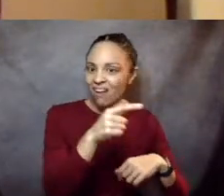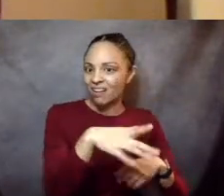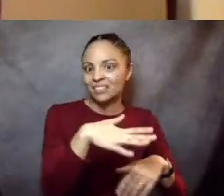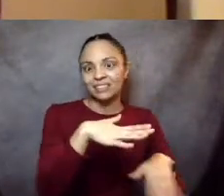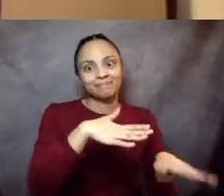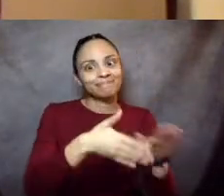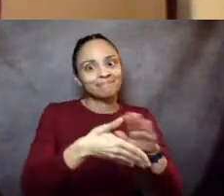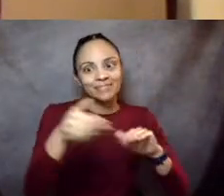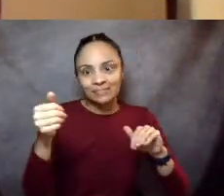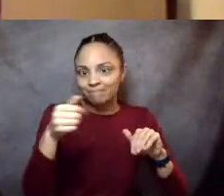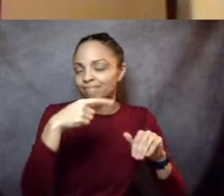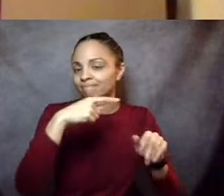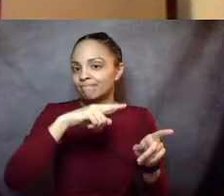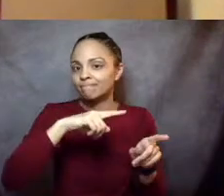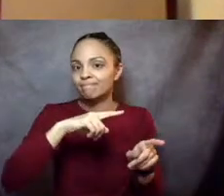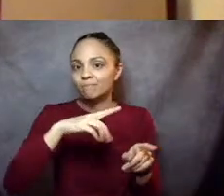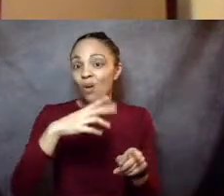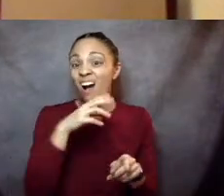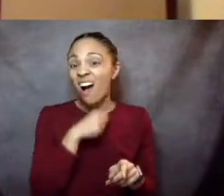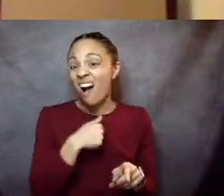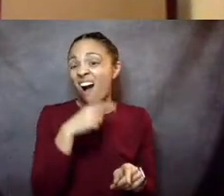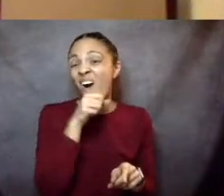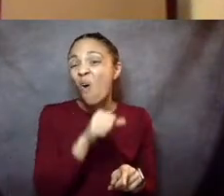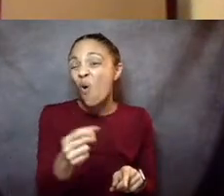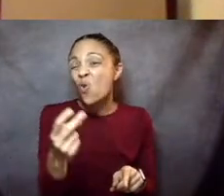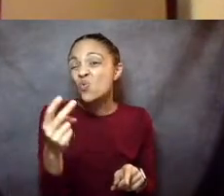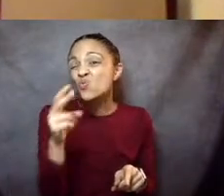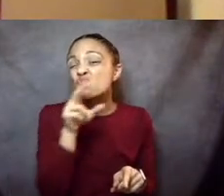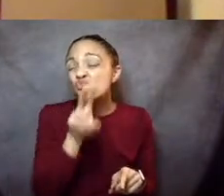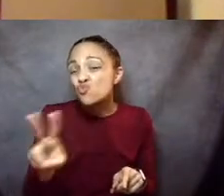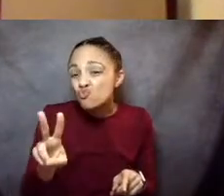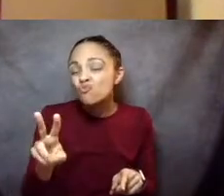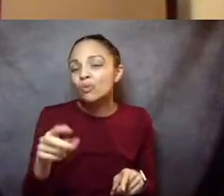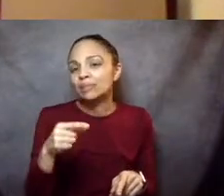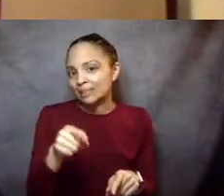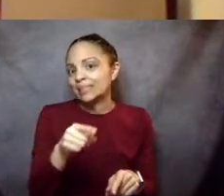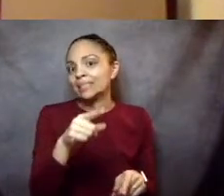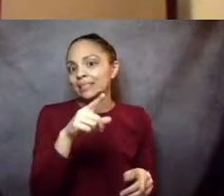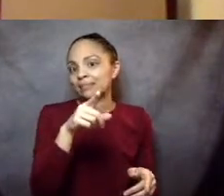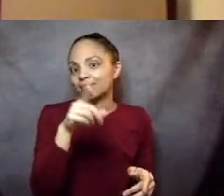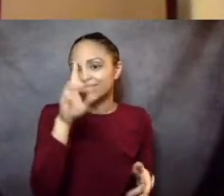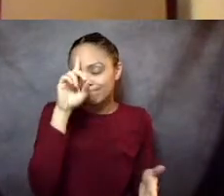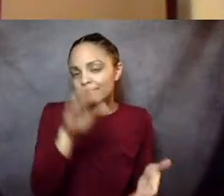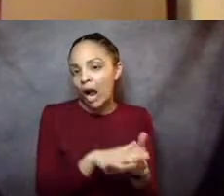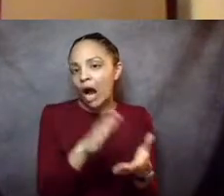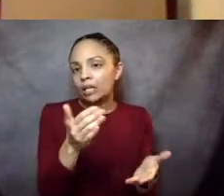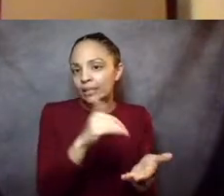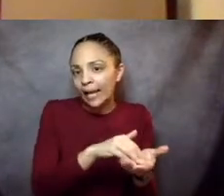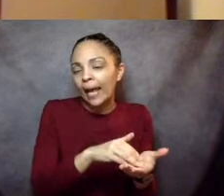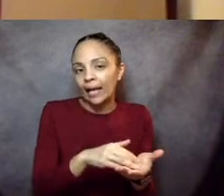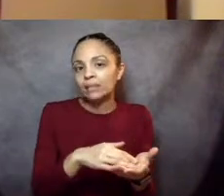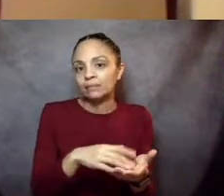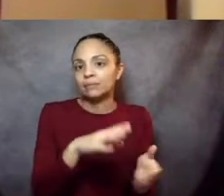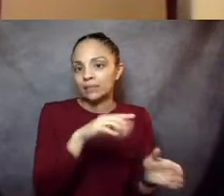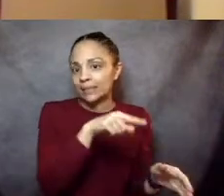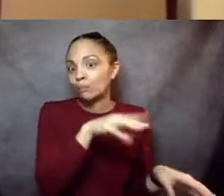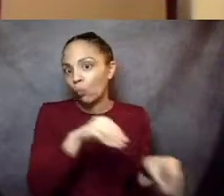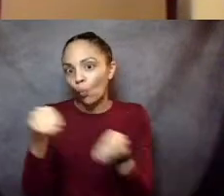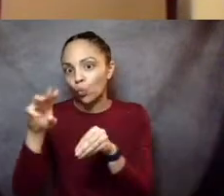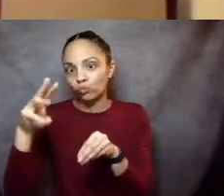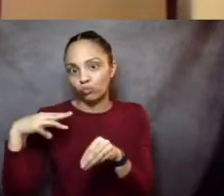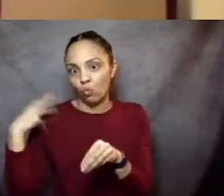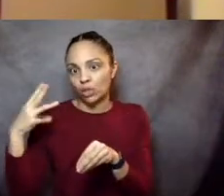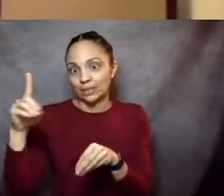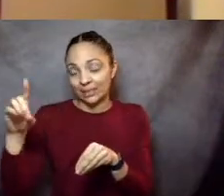and he remarried, and he stayed in Washington, D.C., and I ended up staying with my mom, so I was